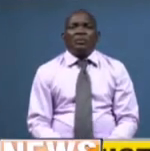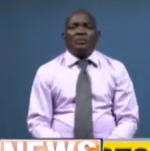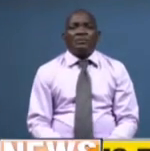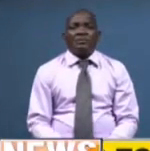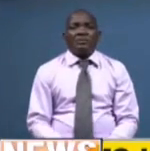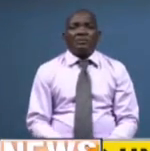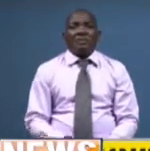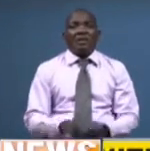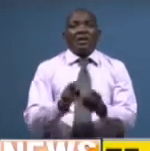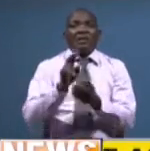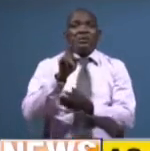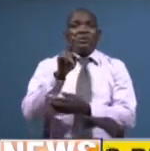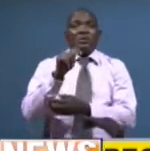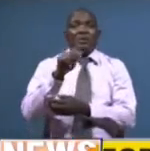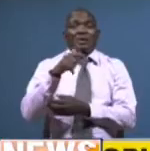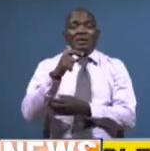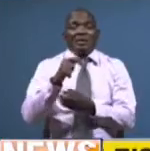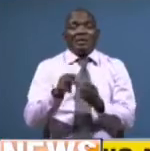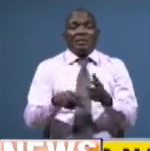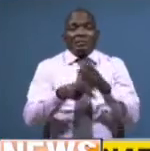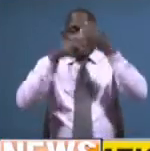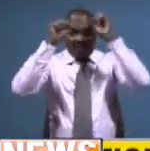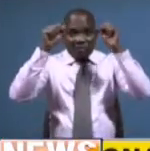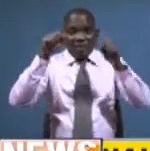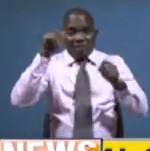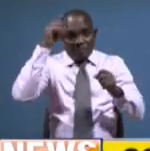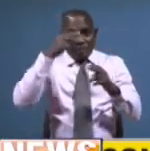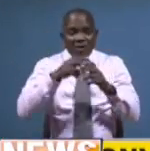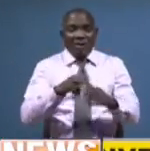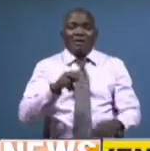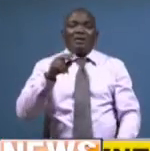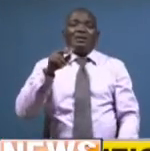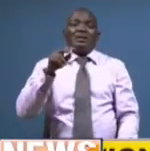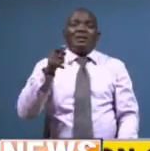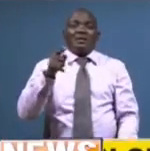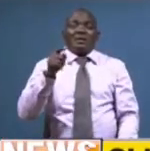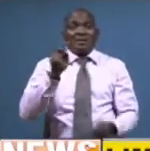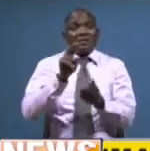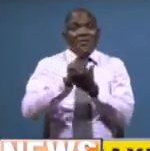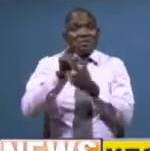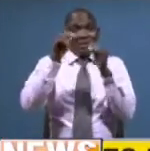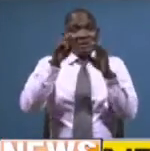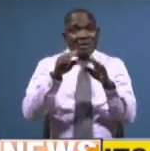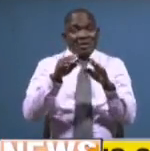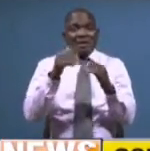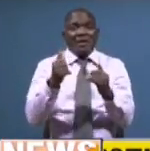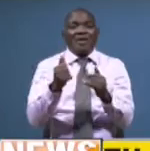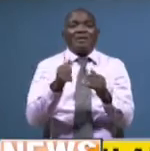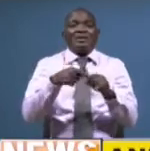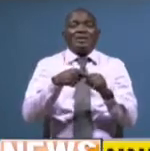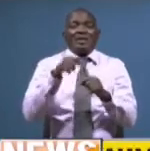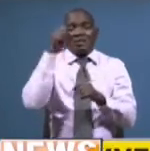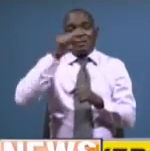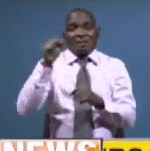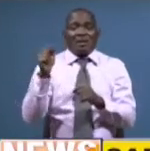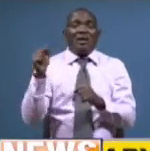The Vice President of UTAG, UDS Tamale Campus, Mr. Victor Magre, said the university teachers will not relent until